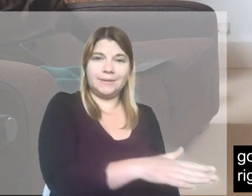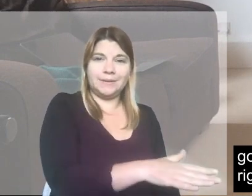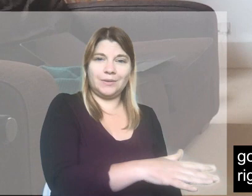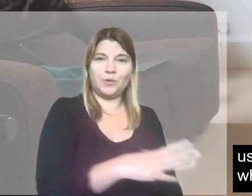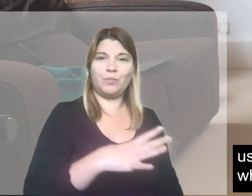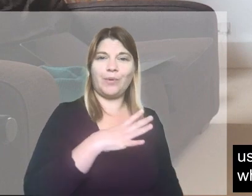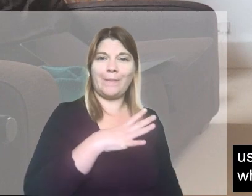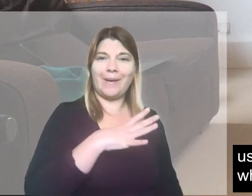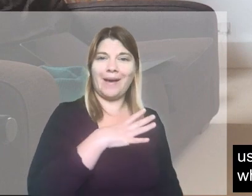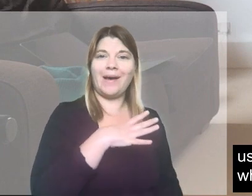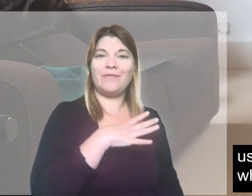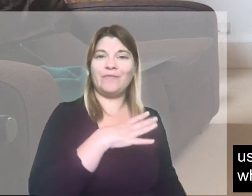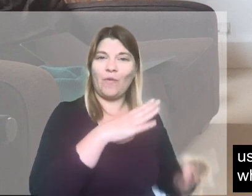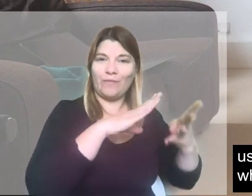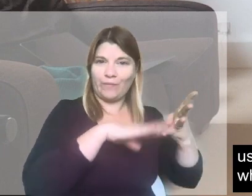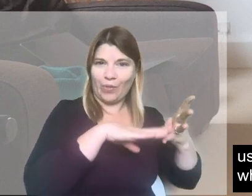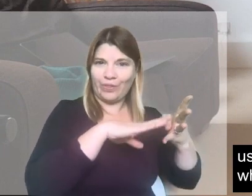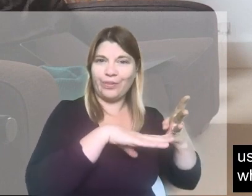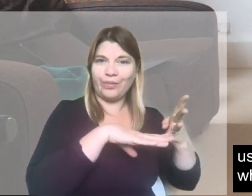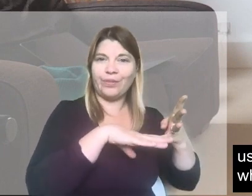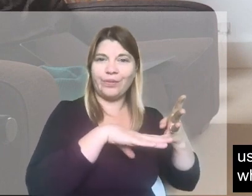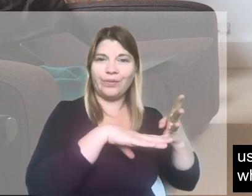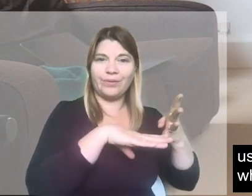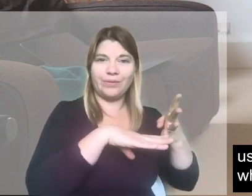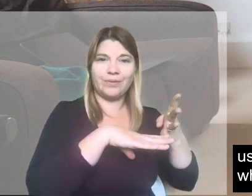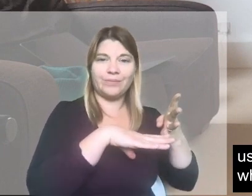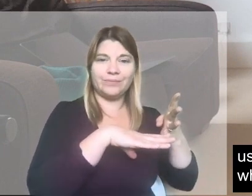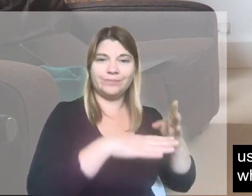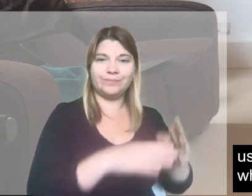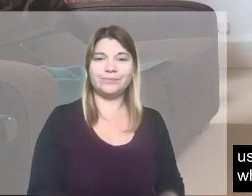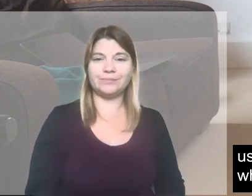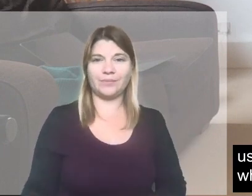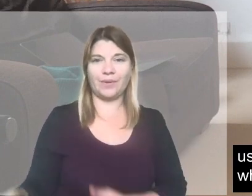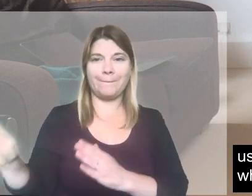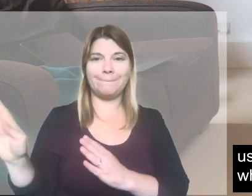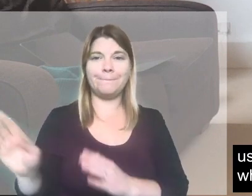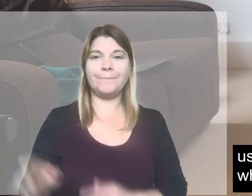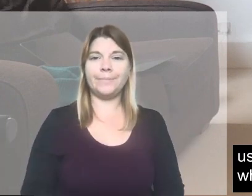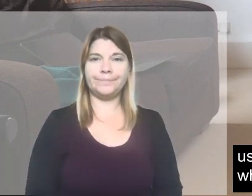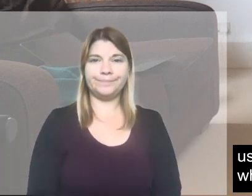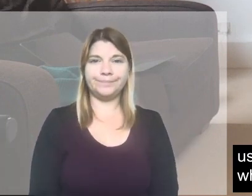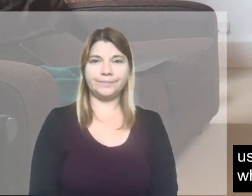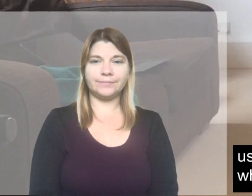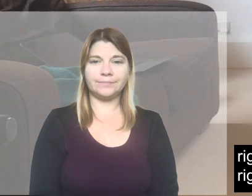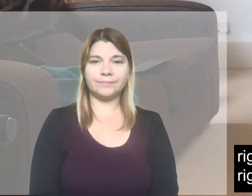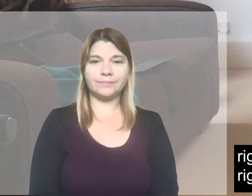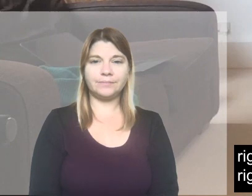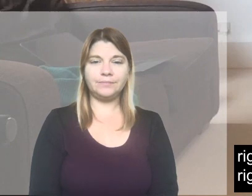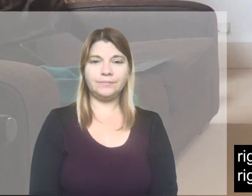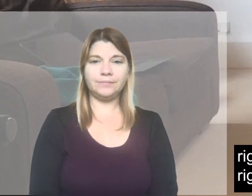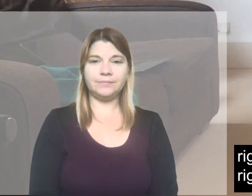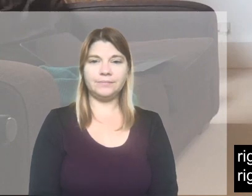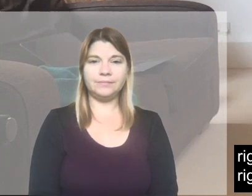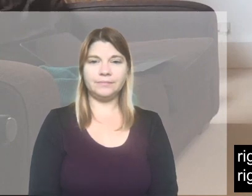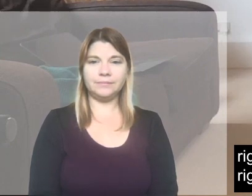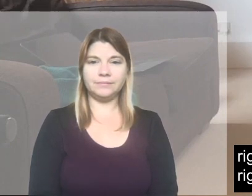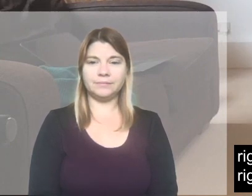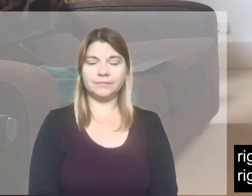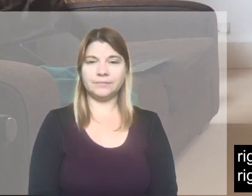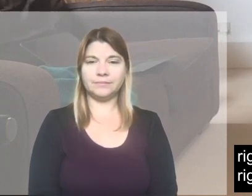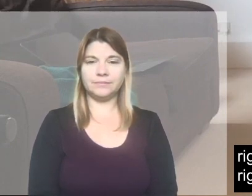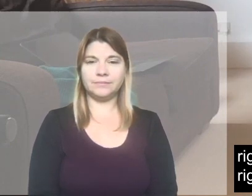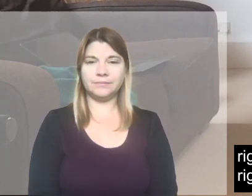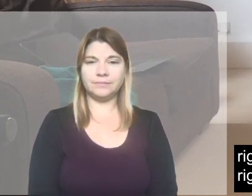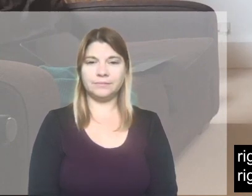across just to prepare us so we can go into our final section, which is side. swinging the arms to the right side and to